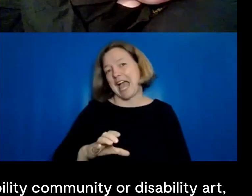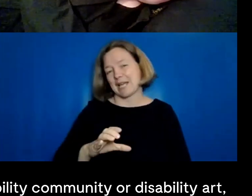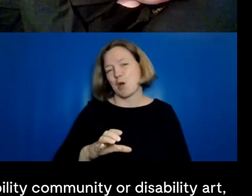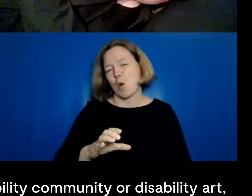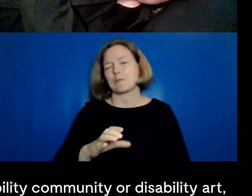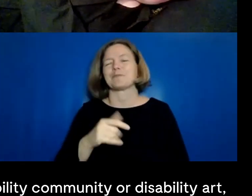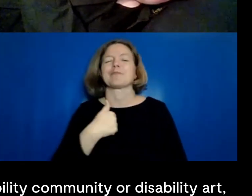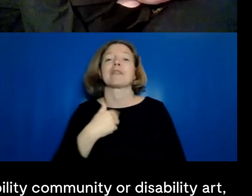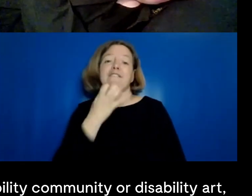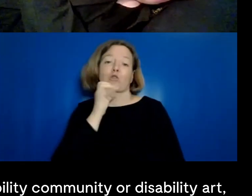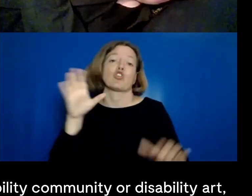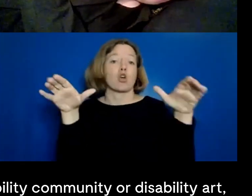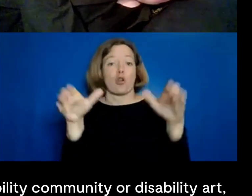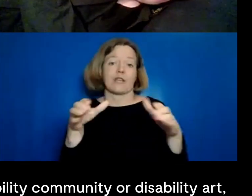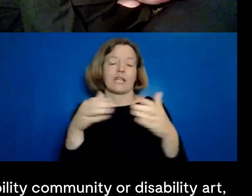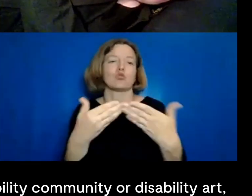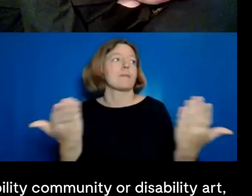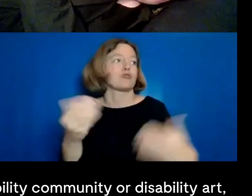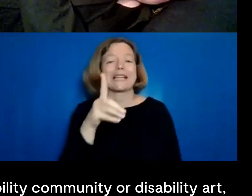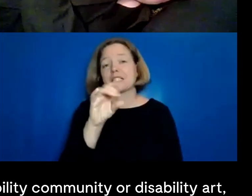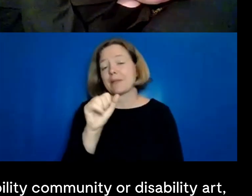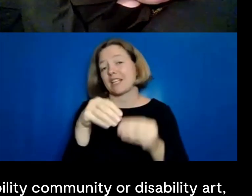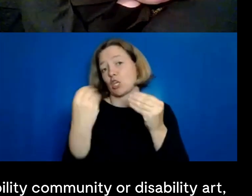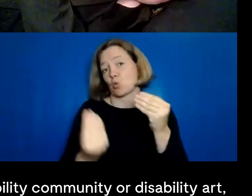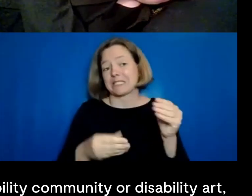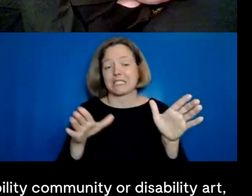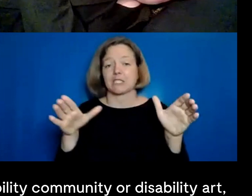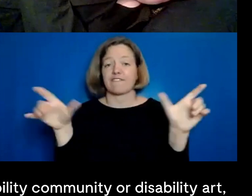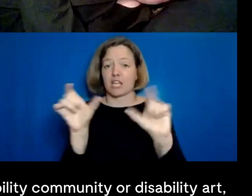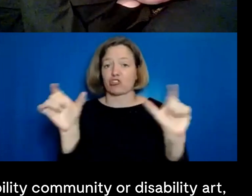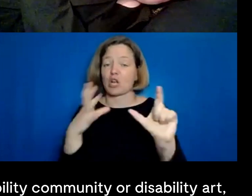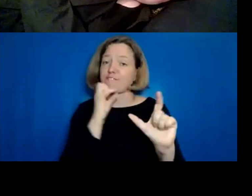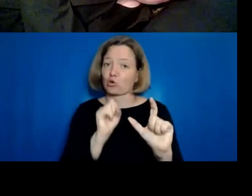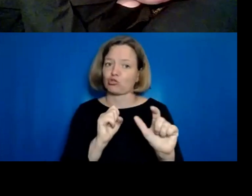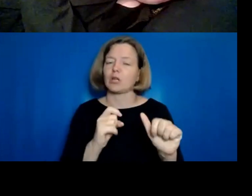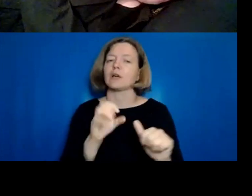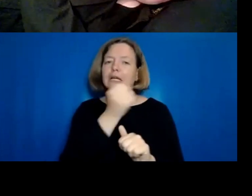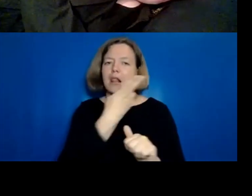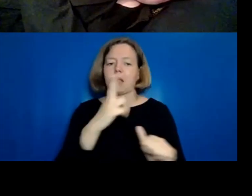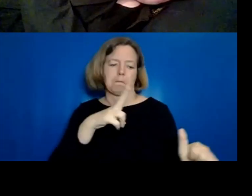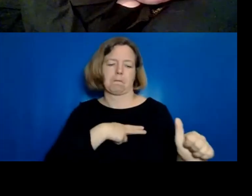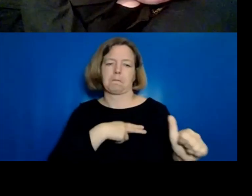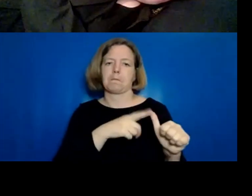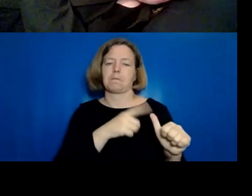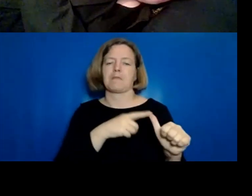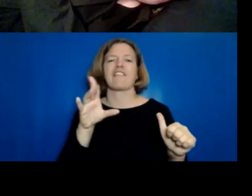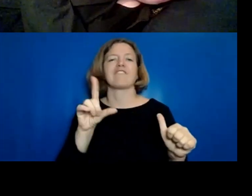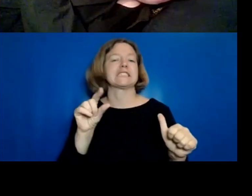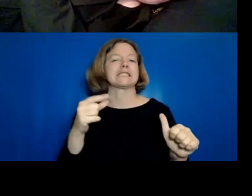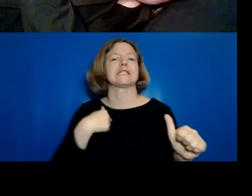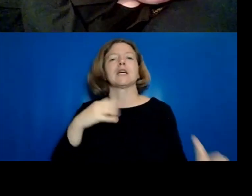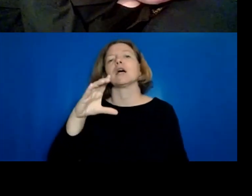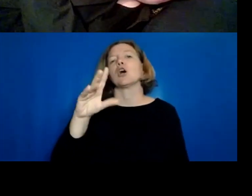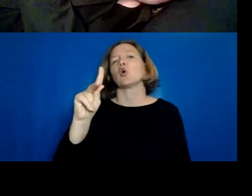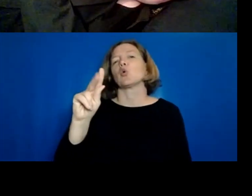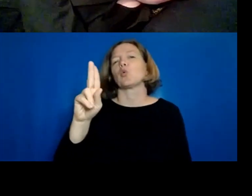around disability community or disability art, then to think about what that is, because as curators, you need to make